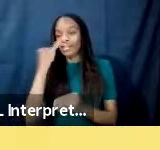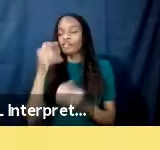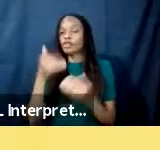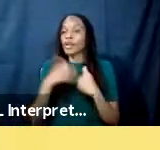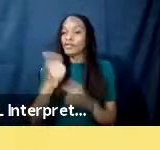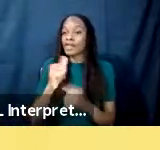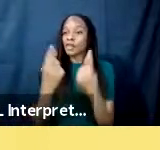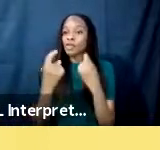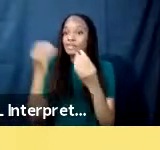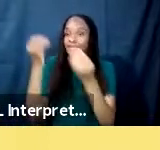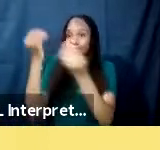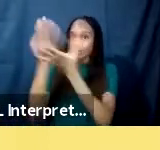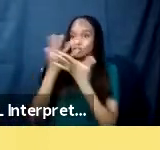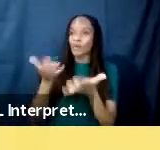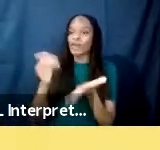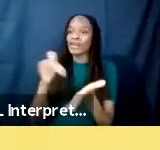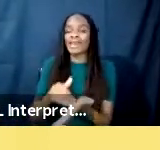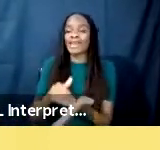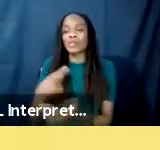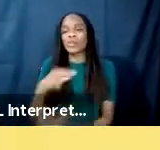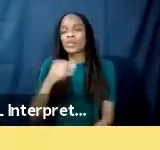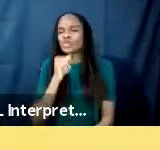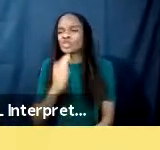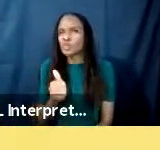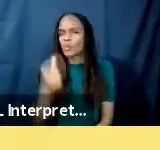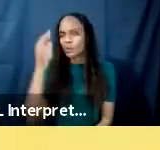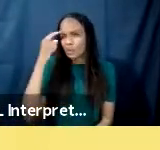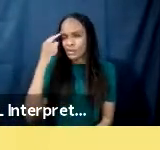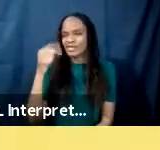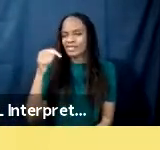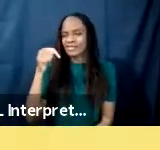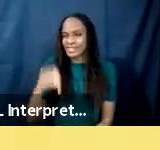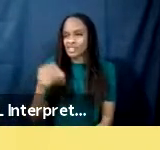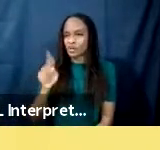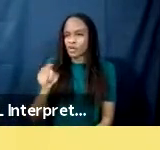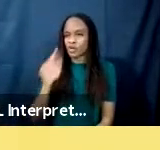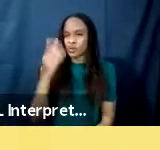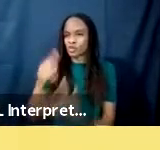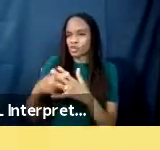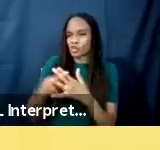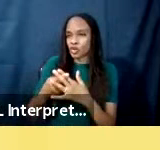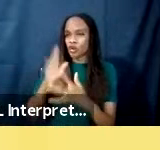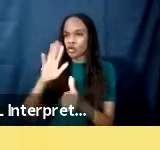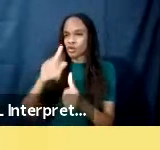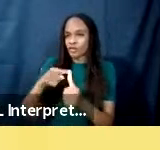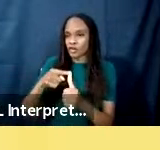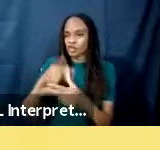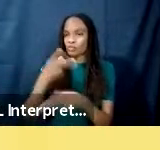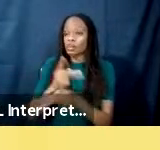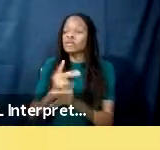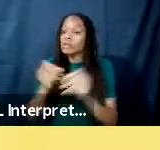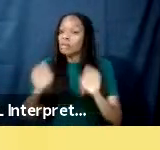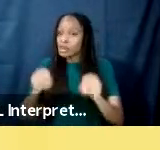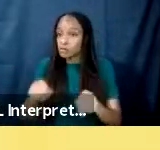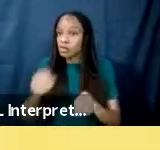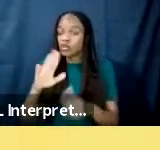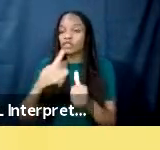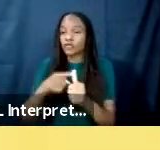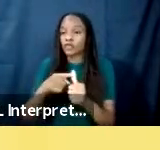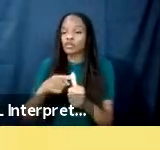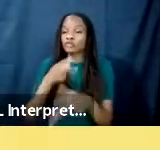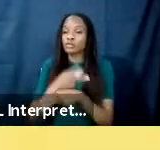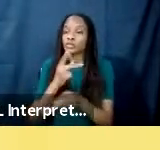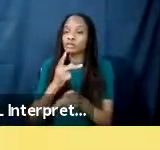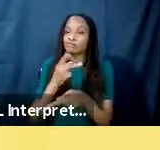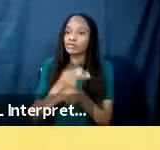us know. And again, we don't anticipate that this is where you would start as your first production. It's possible your first production out of school would